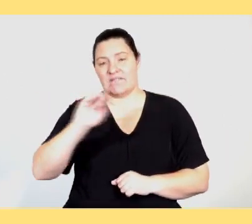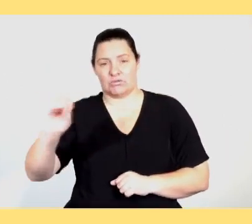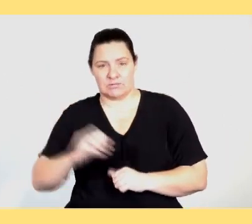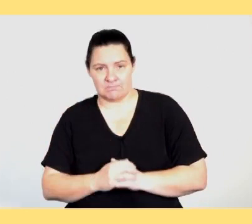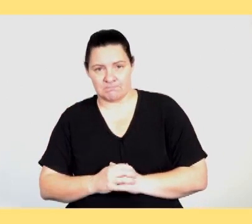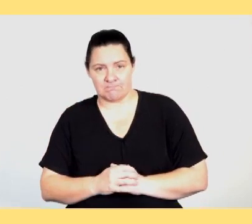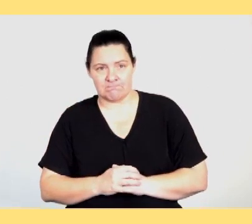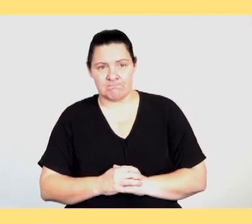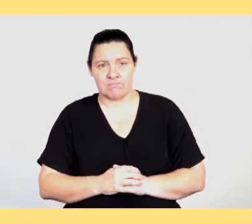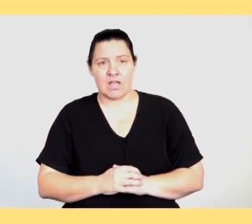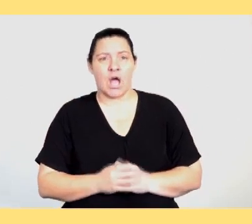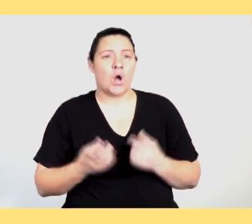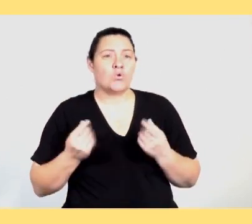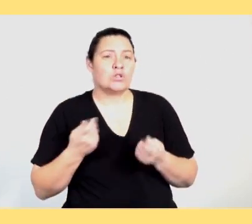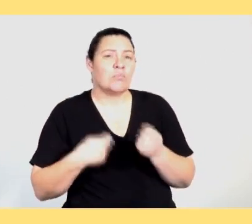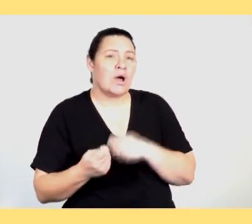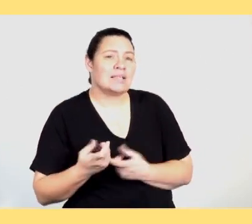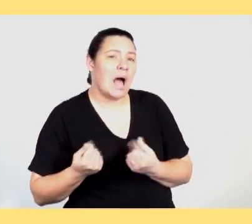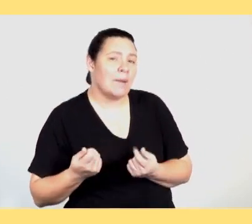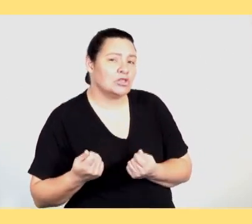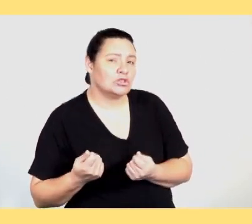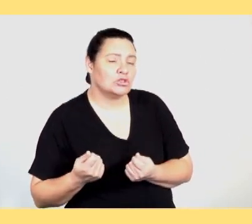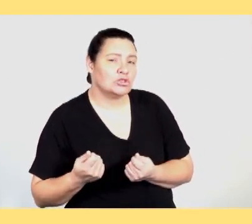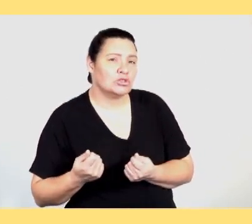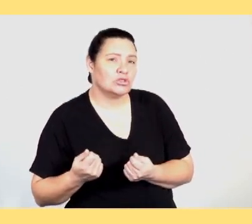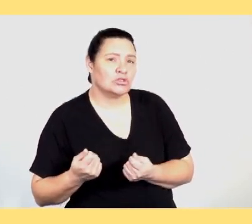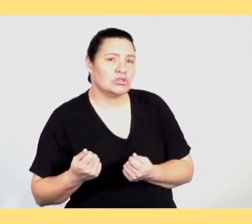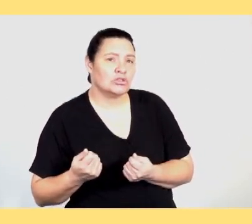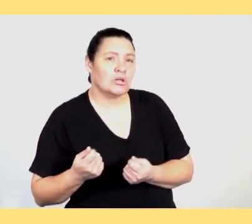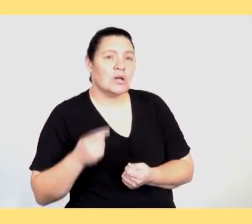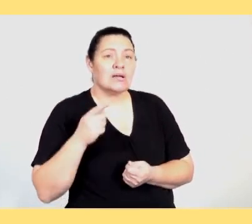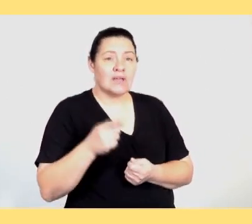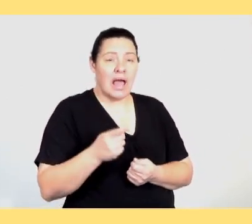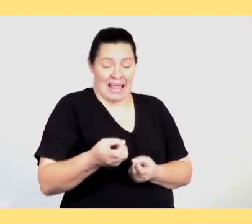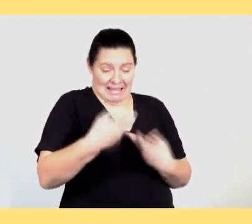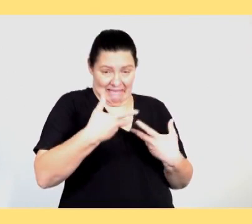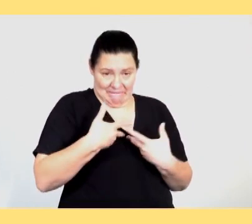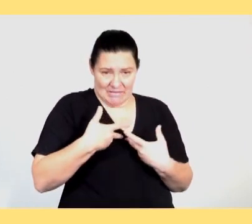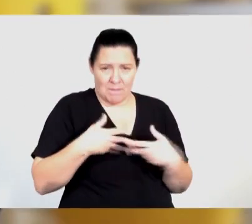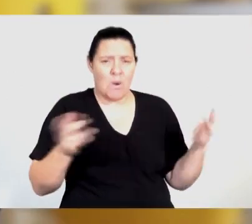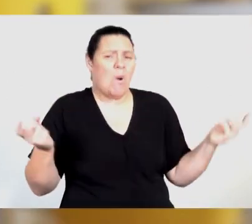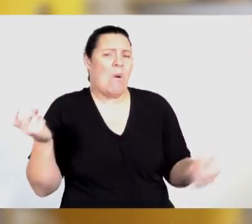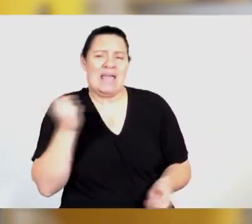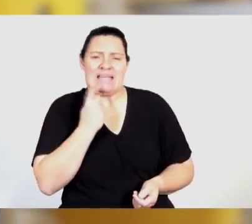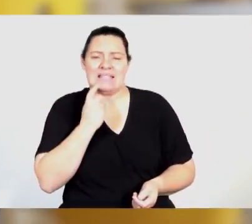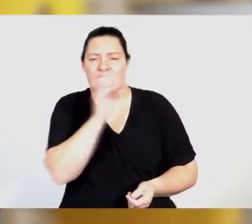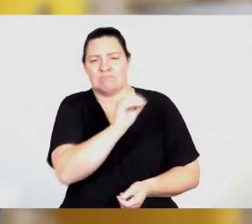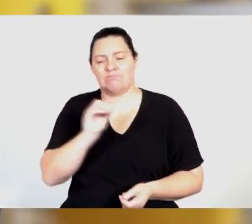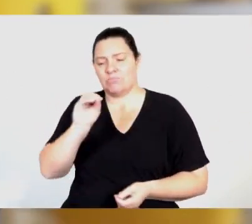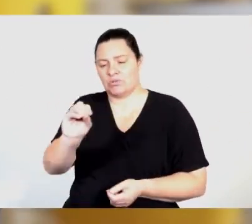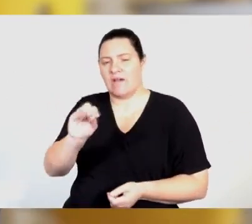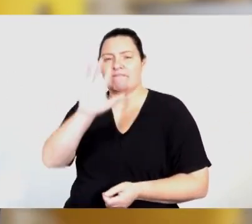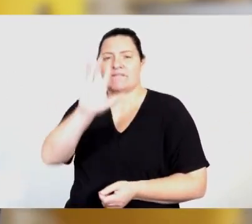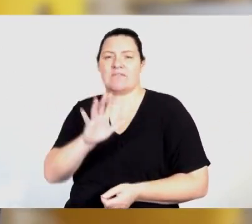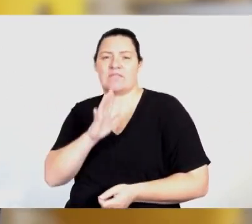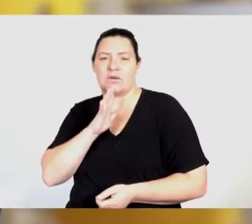7,500. And the cost price was. So, the moment your cost price is given, this makes it even easier. So,